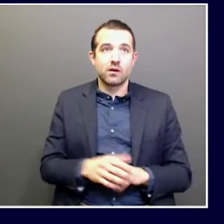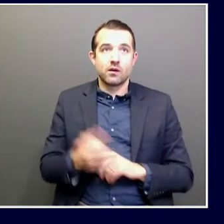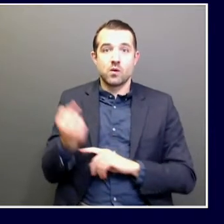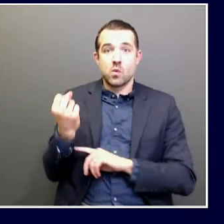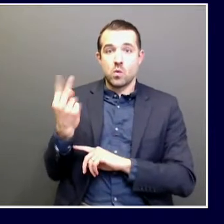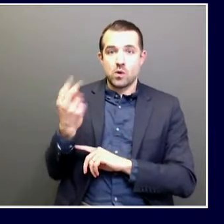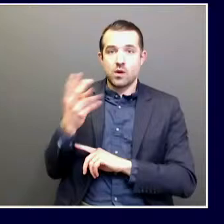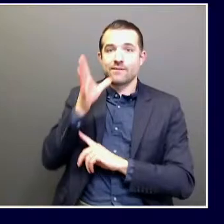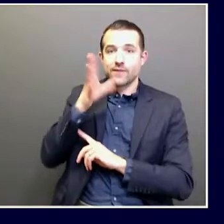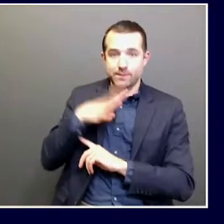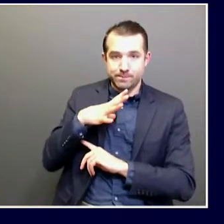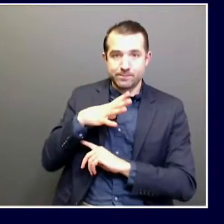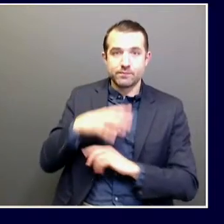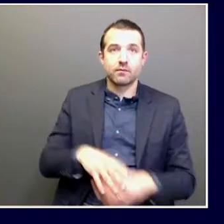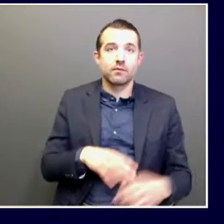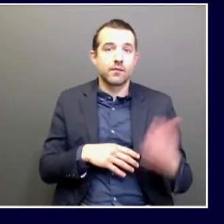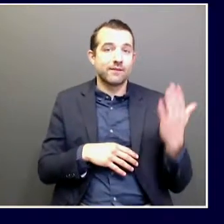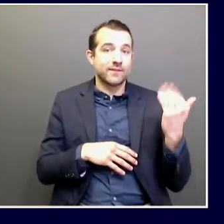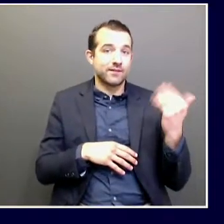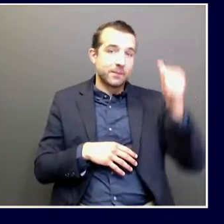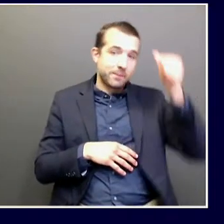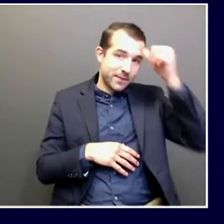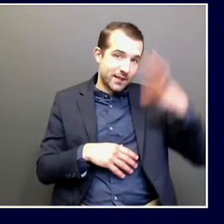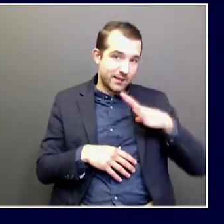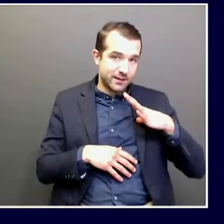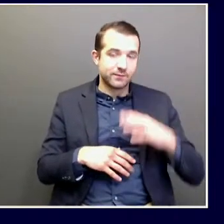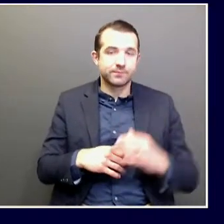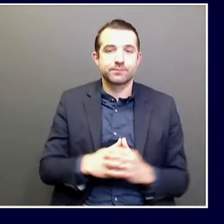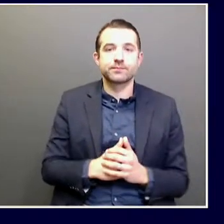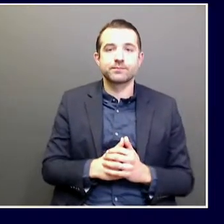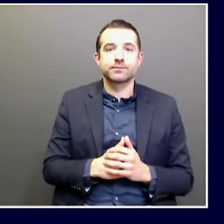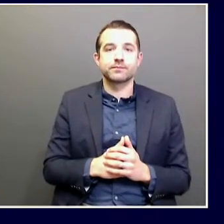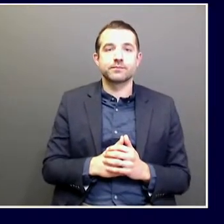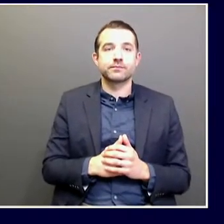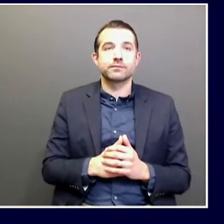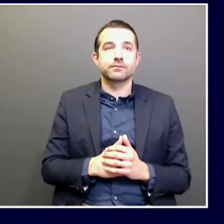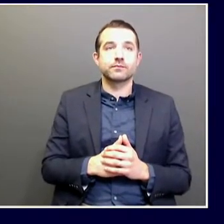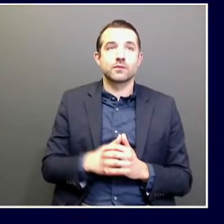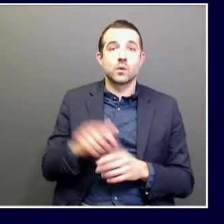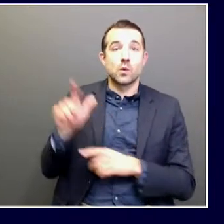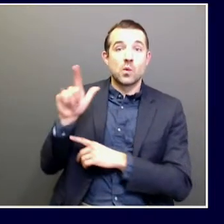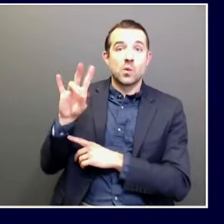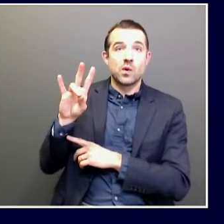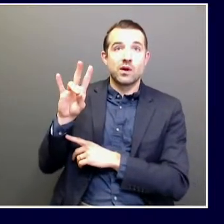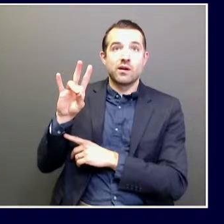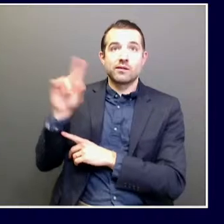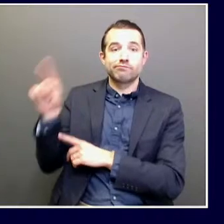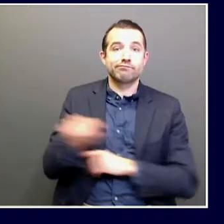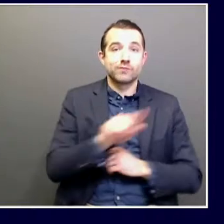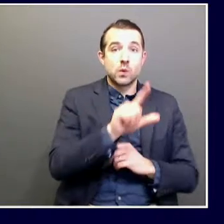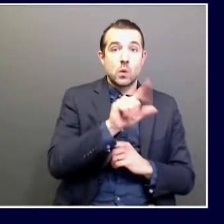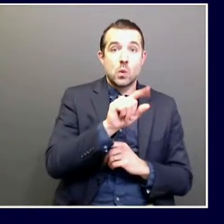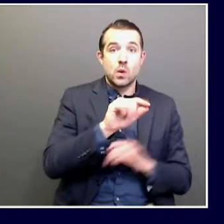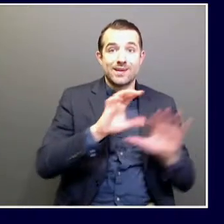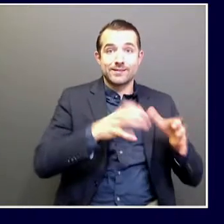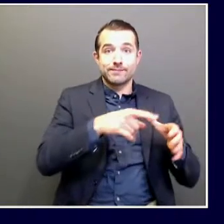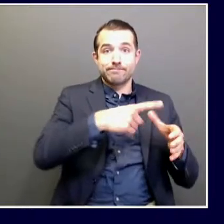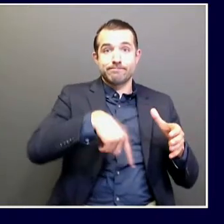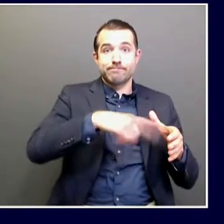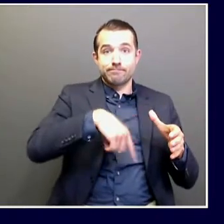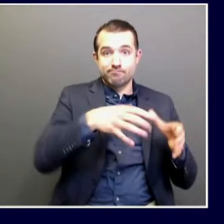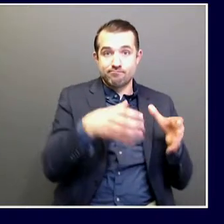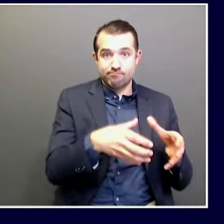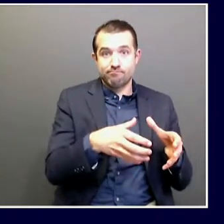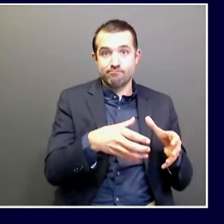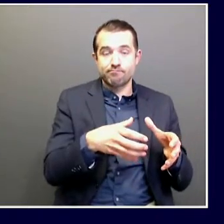men. 20 of these 27 COVID-related deaths in today's update were identified as part of